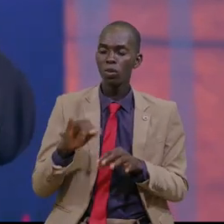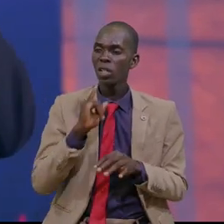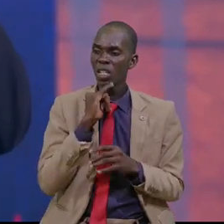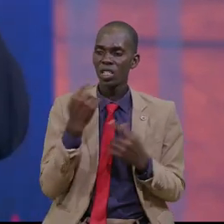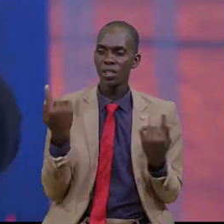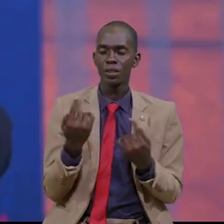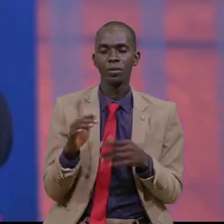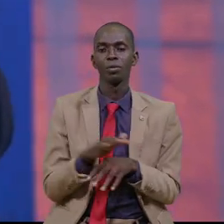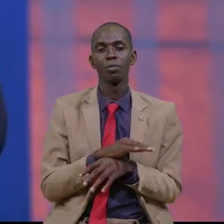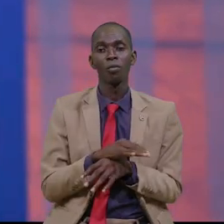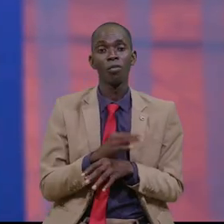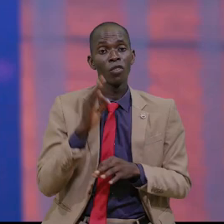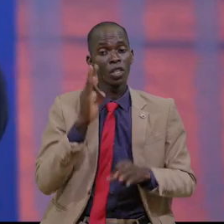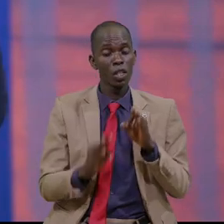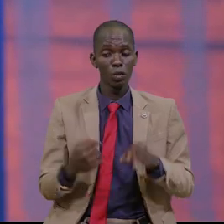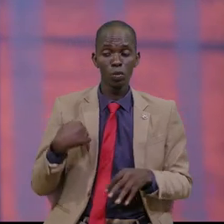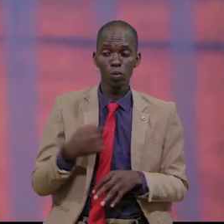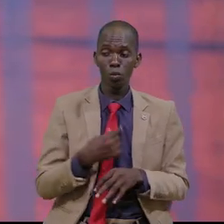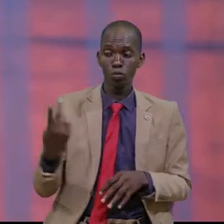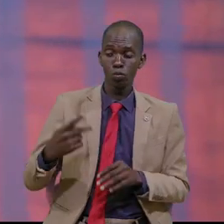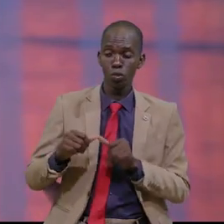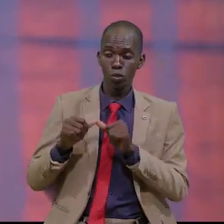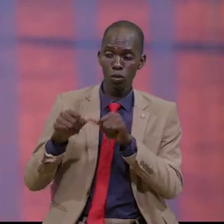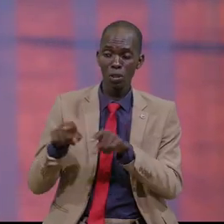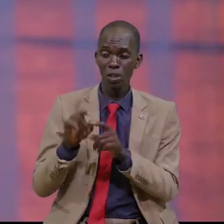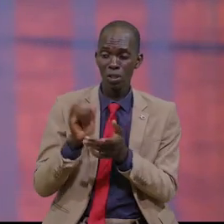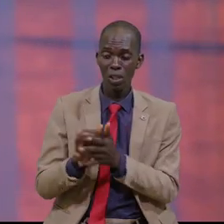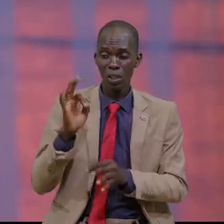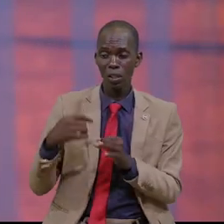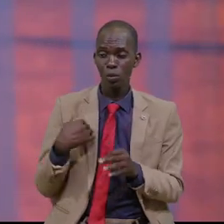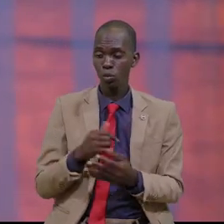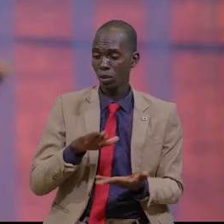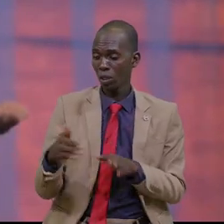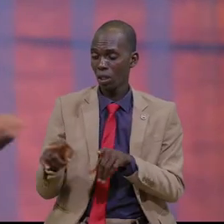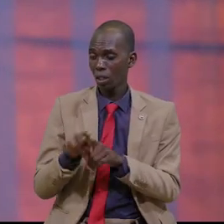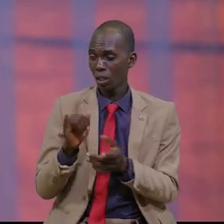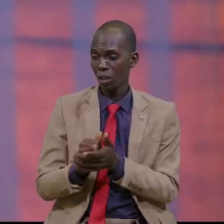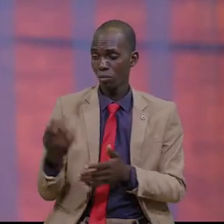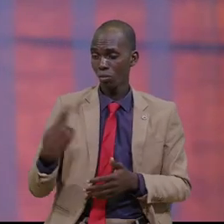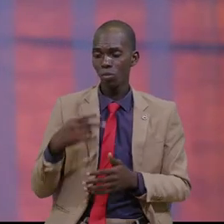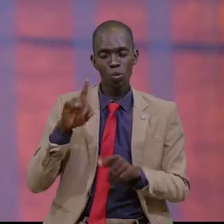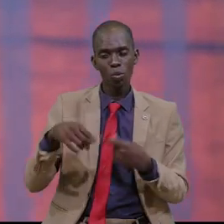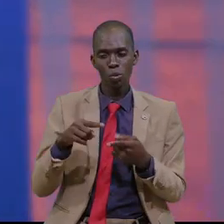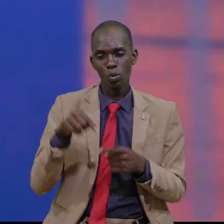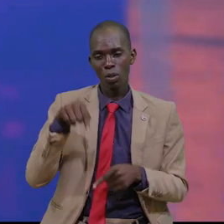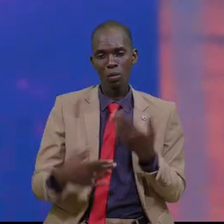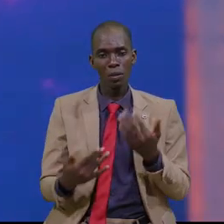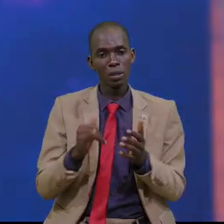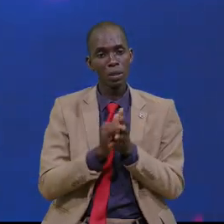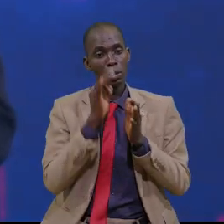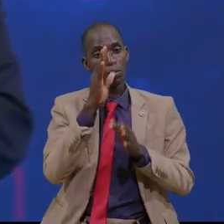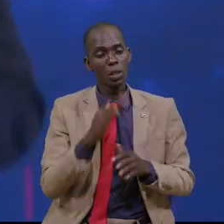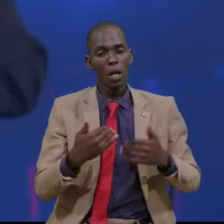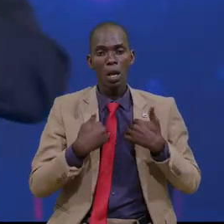If we continued like that, if we died like that, we'll go to hell. It's not done that. And he comes